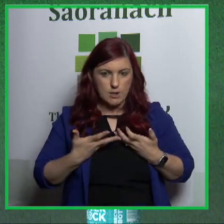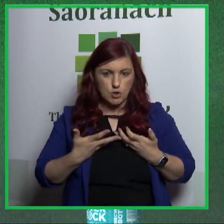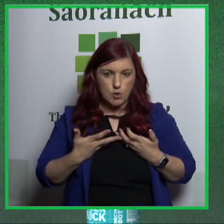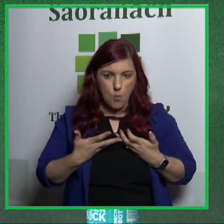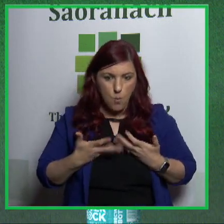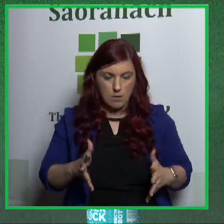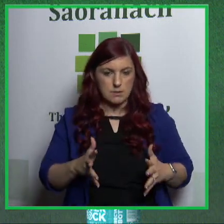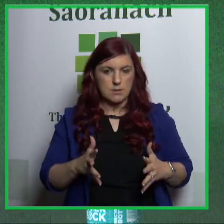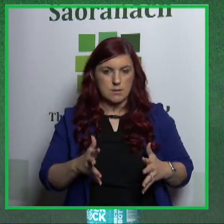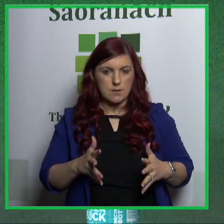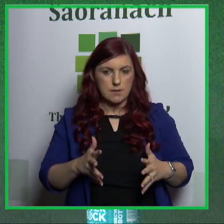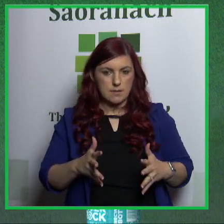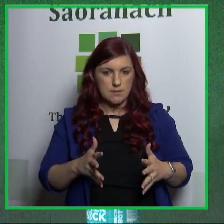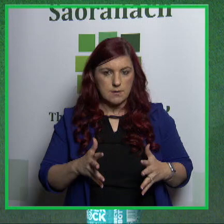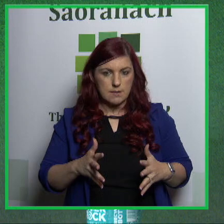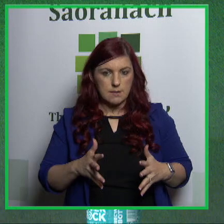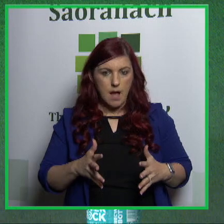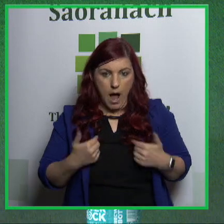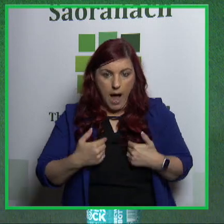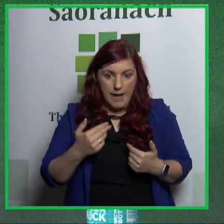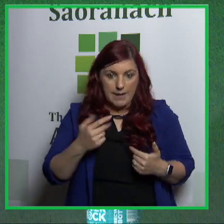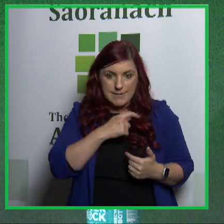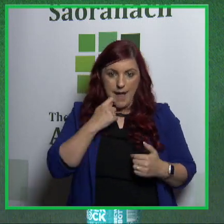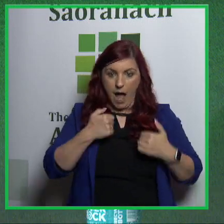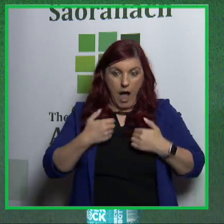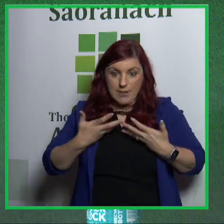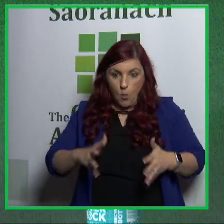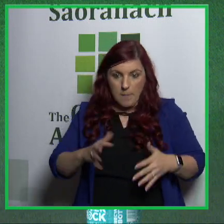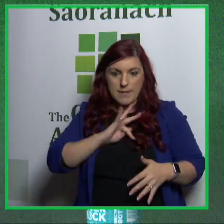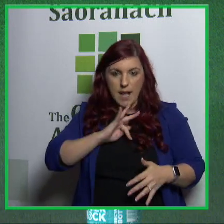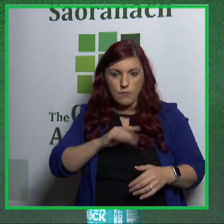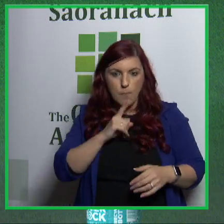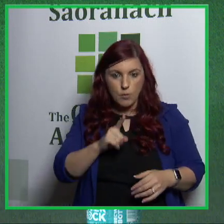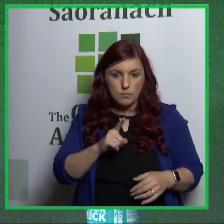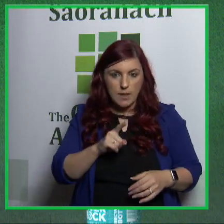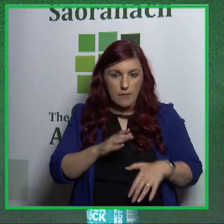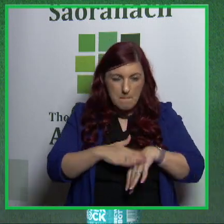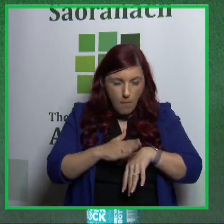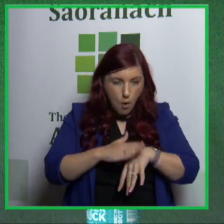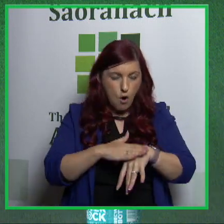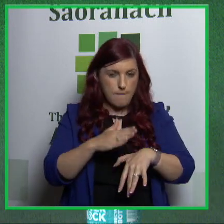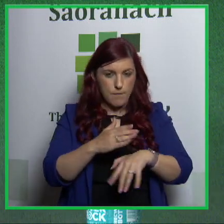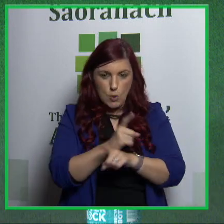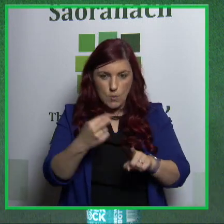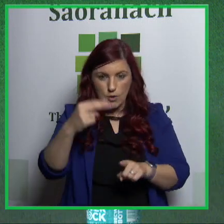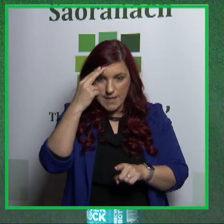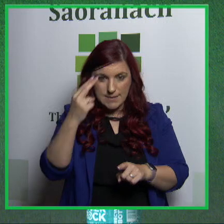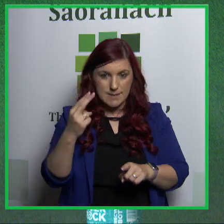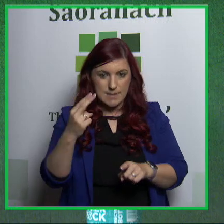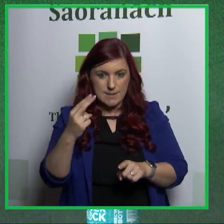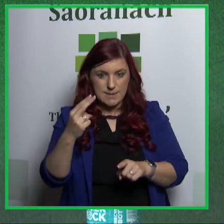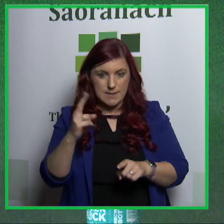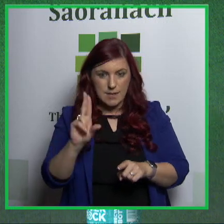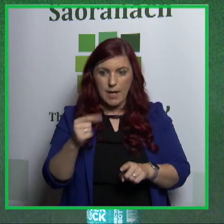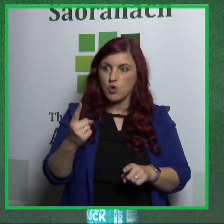like, I can say only for, like, I don't want it, but for people to get a more understanding that no one's just out taking drugs